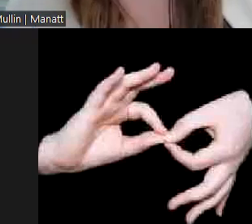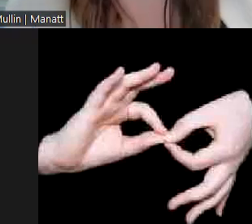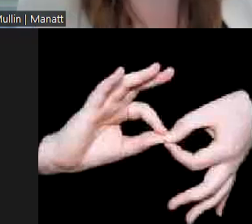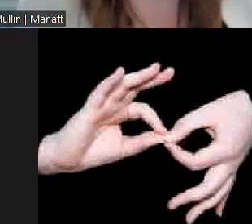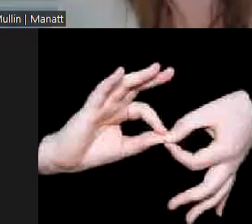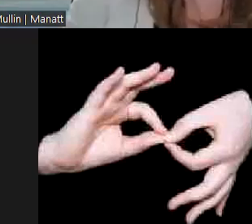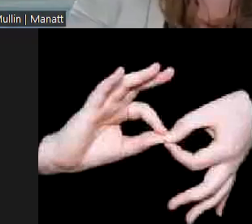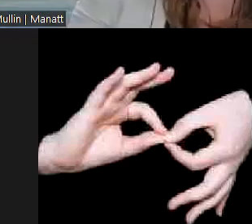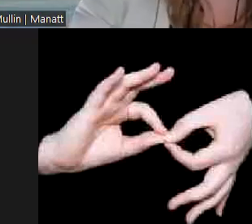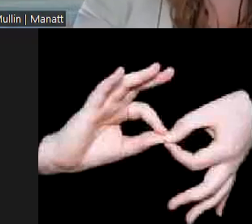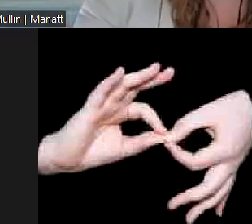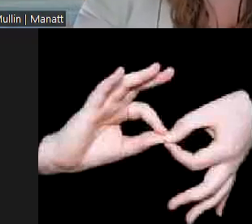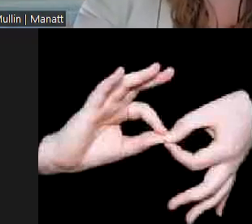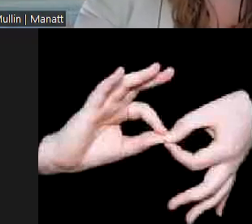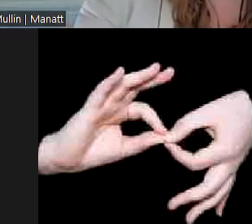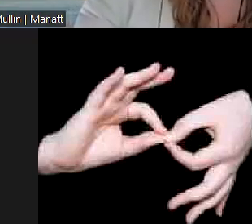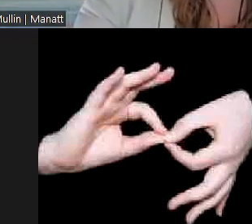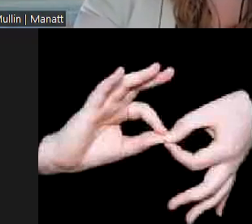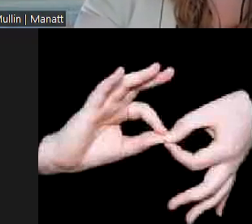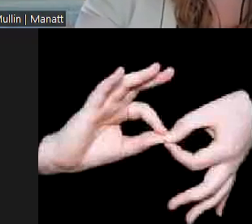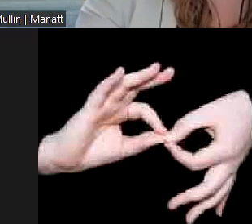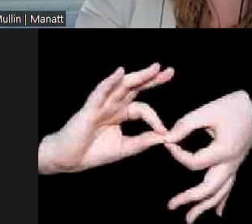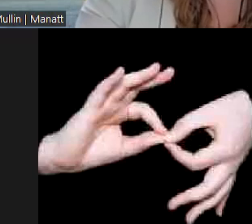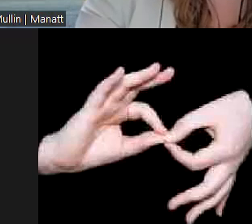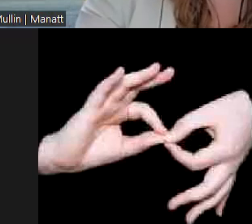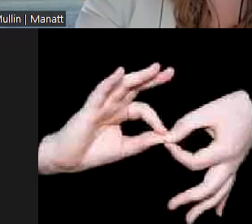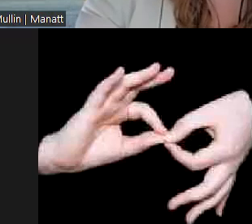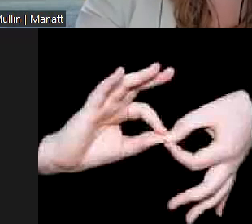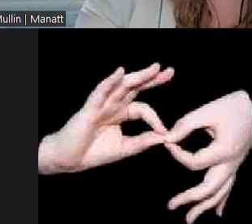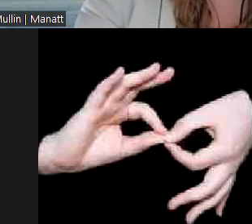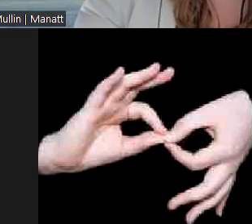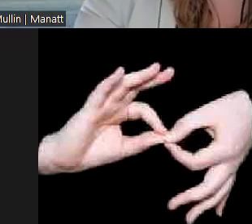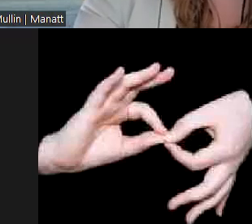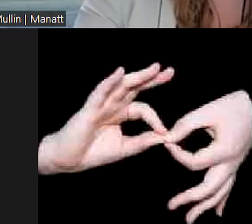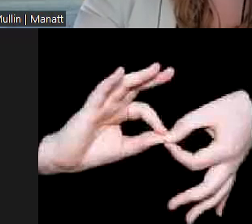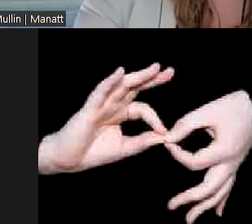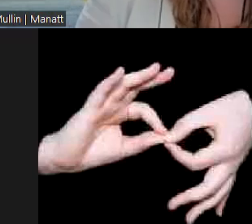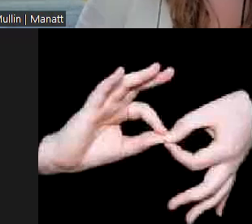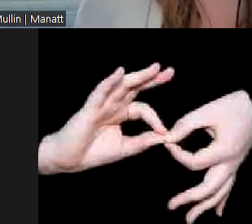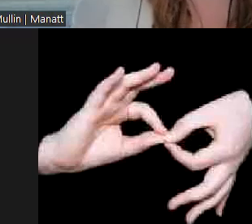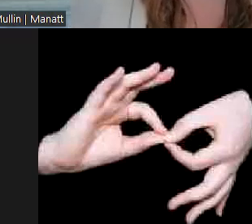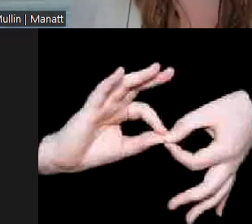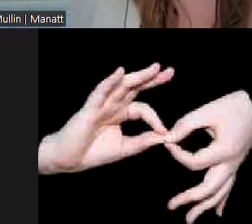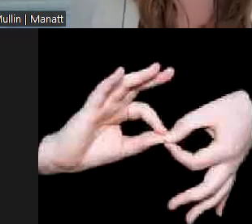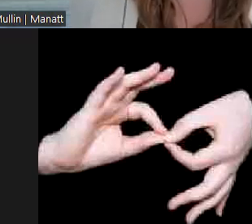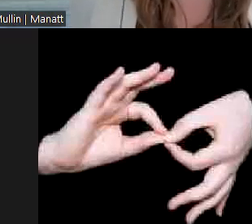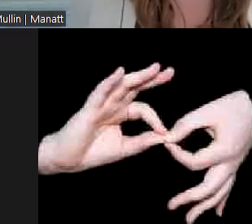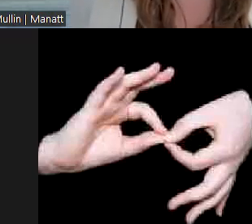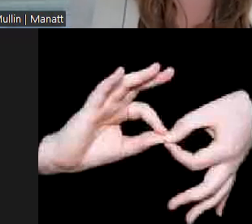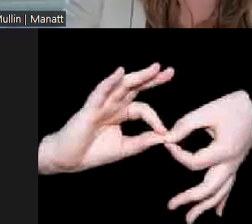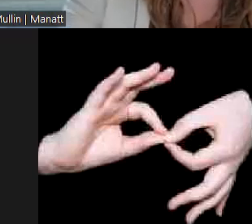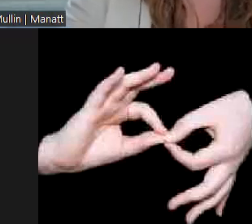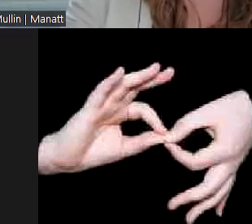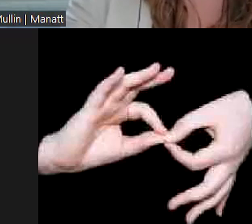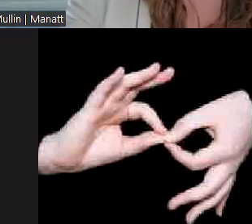really help, because we can come up with things, but really if you have something very specific in